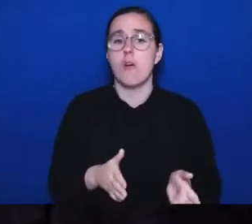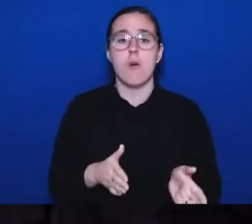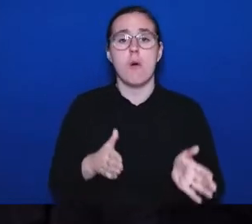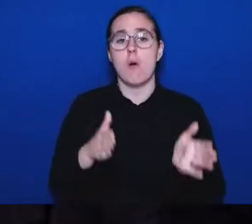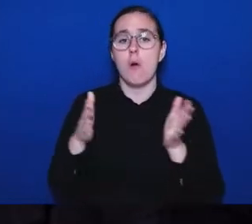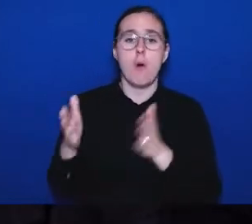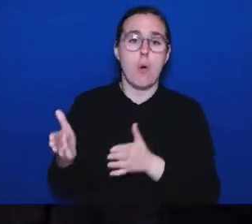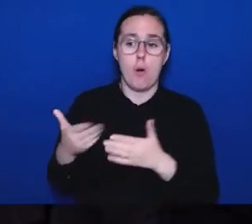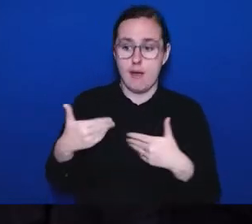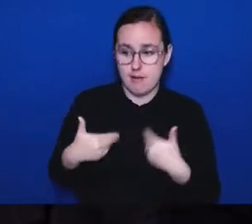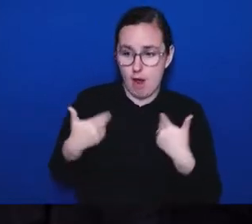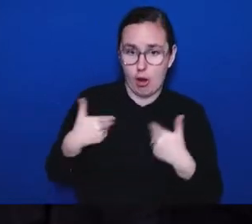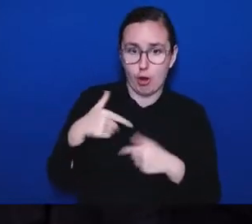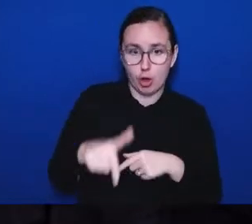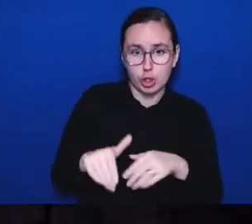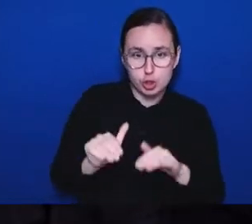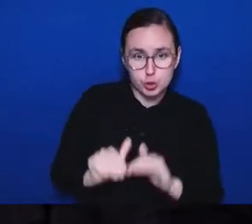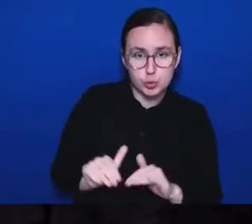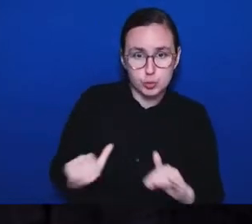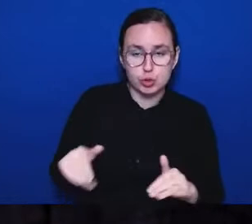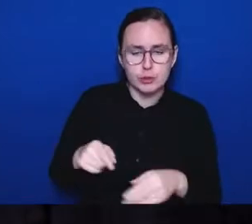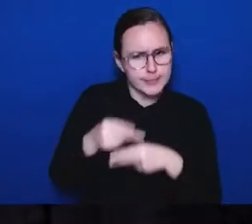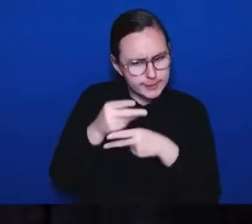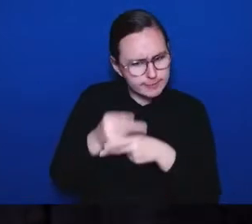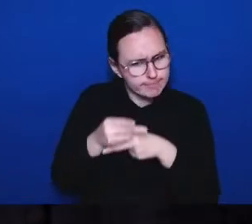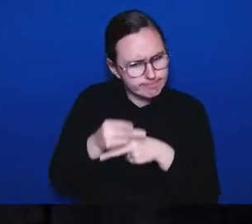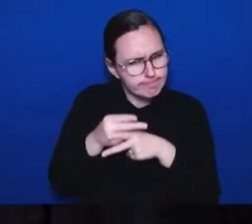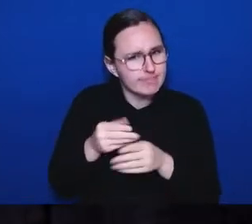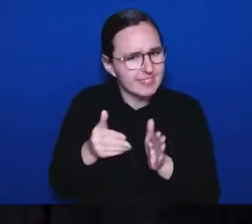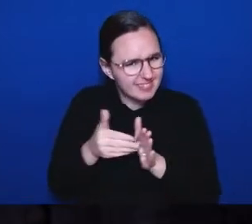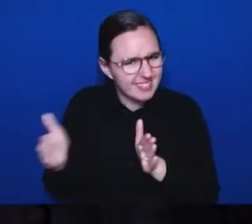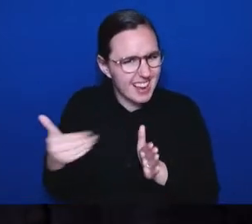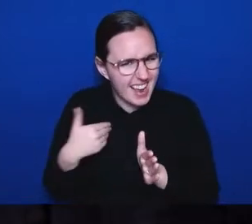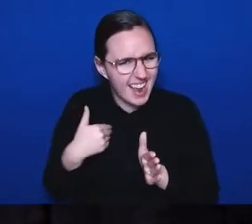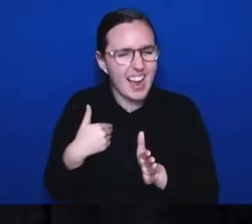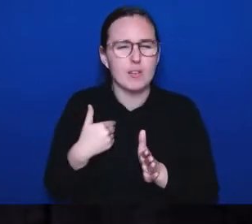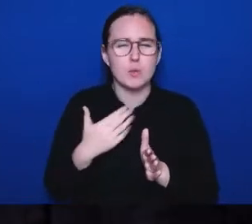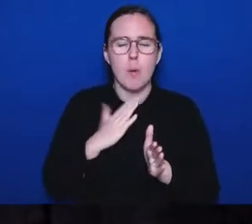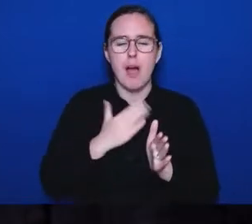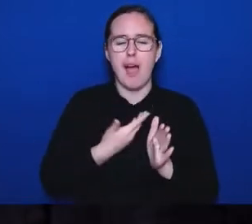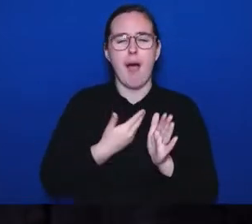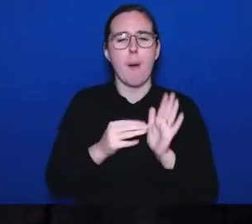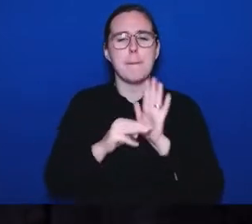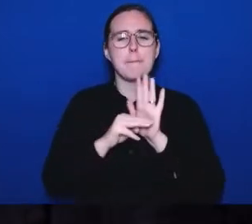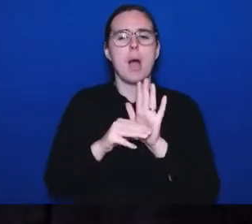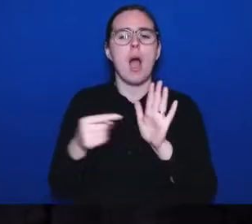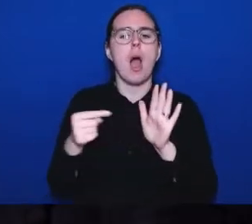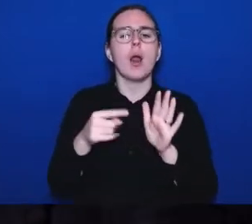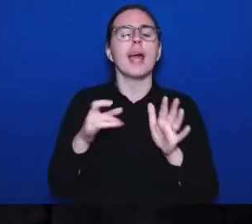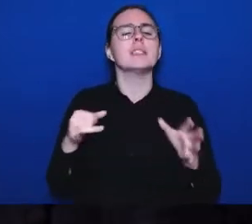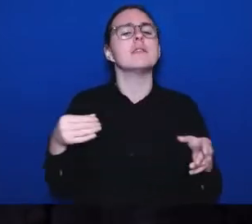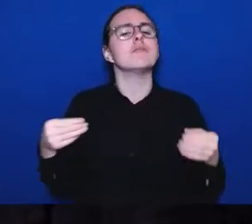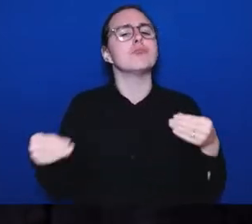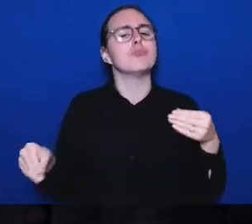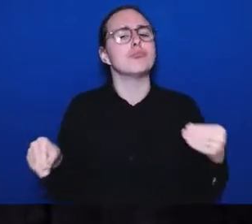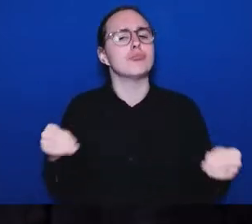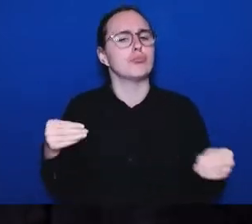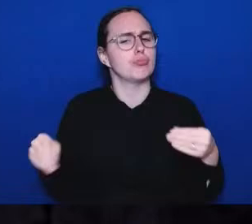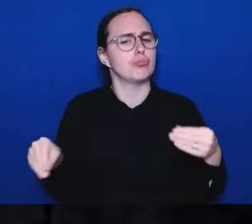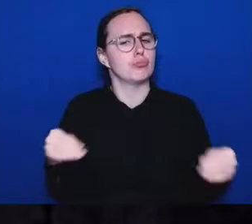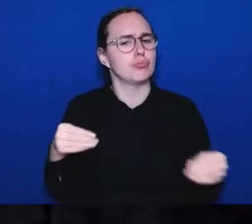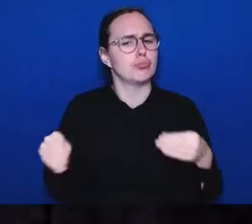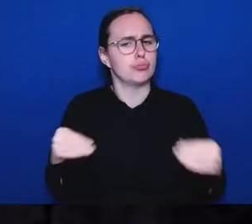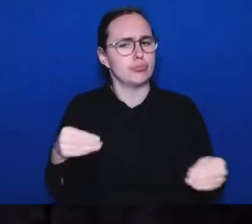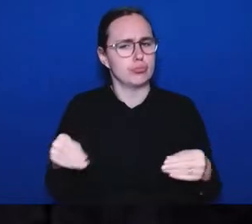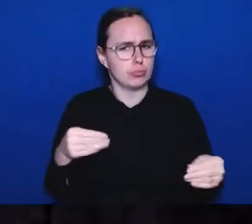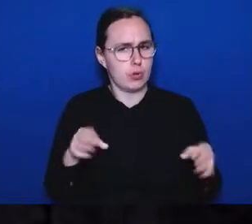years. So I think what you need and what we have is a flexible model that focuses on the needs of patients and allows doctors to focus